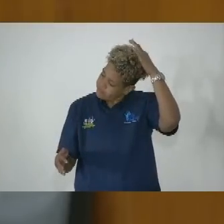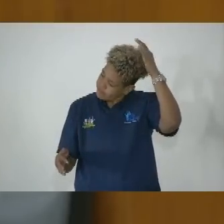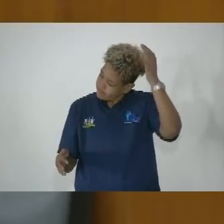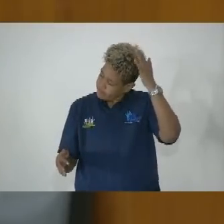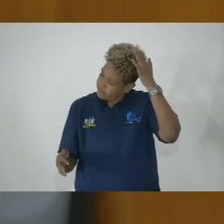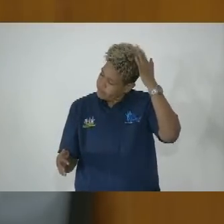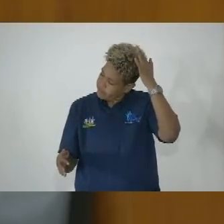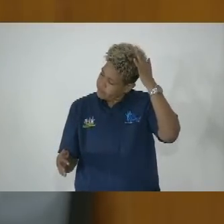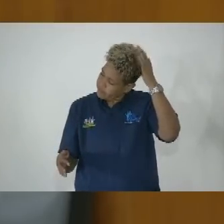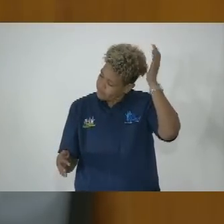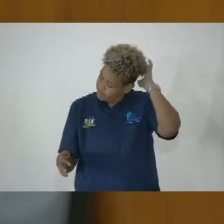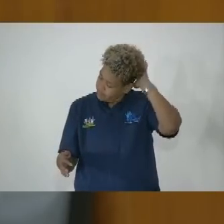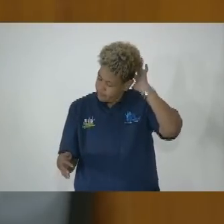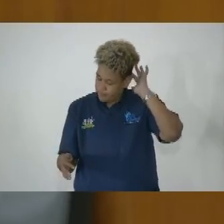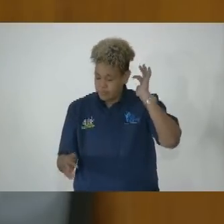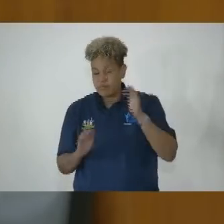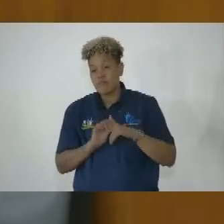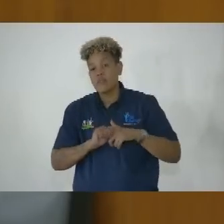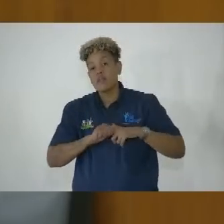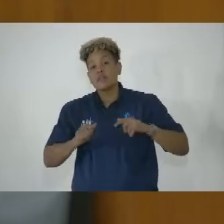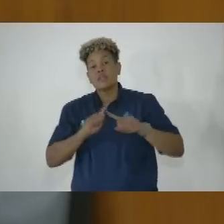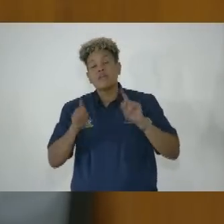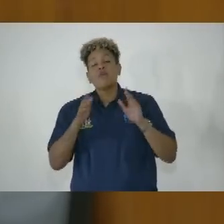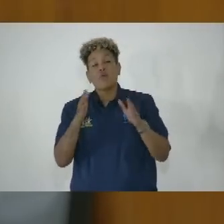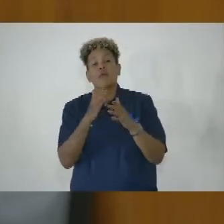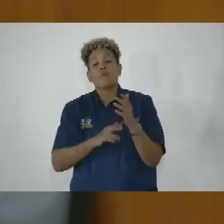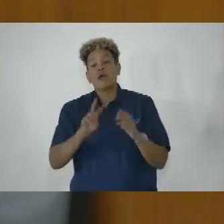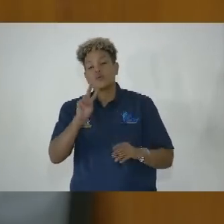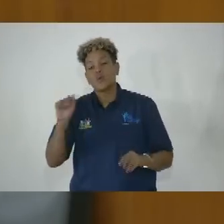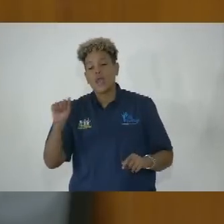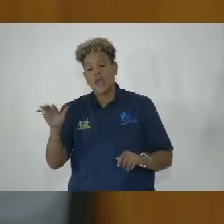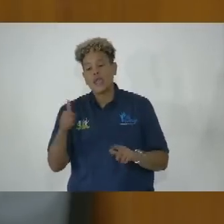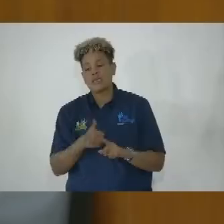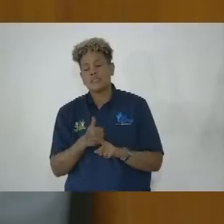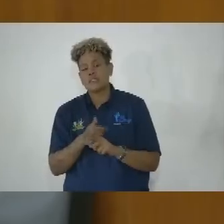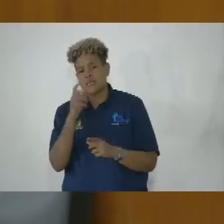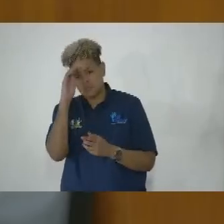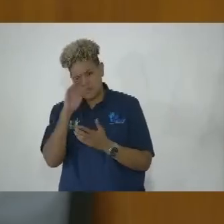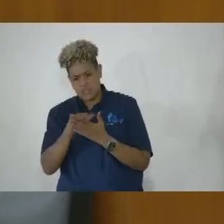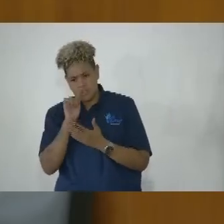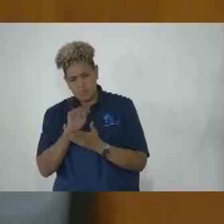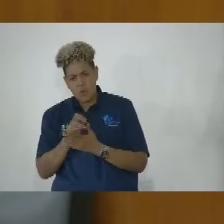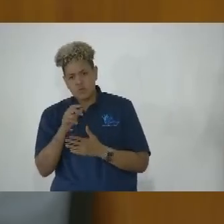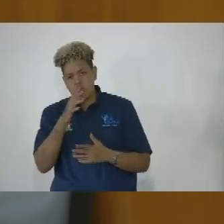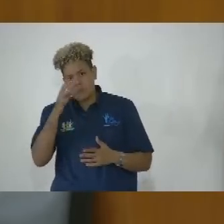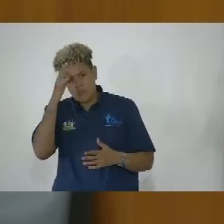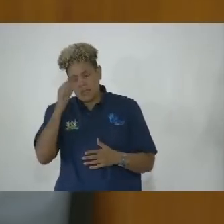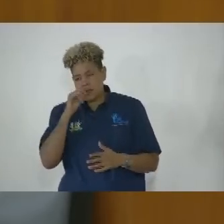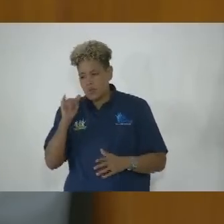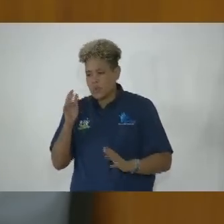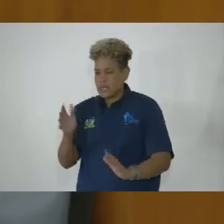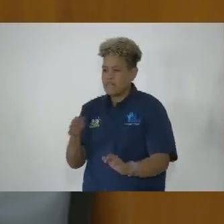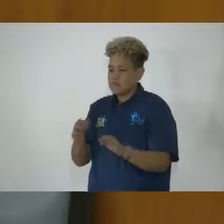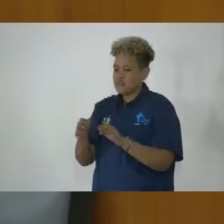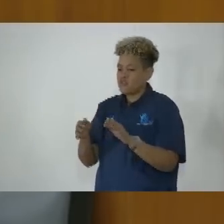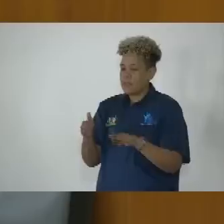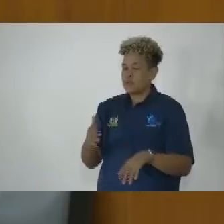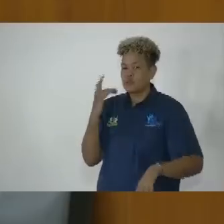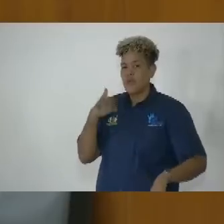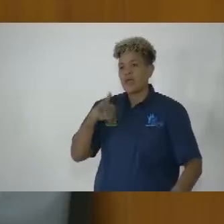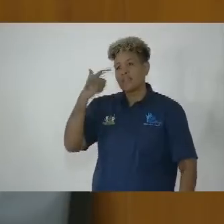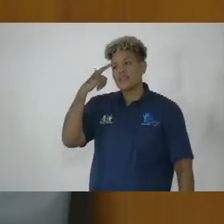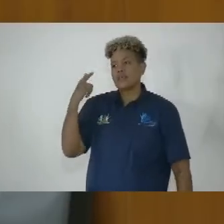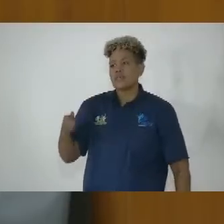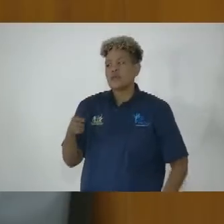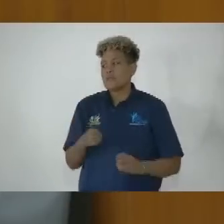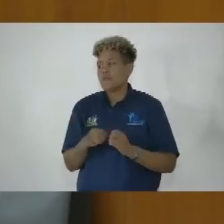in a different way, in part 2A, spouse or parent, and not just leaving it at prescribed persons, because I think that that is